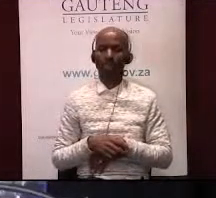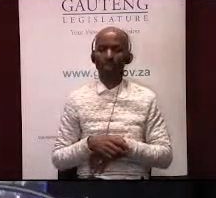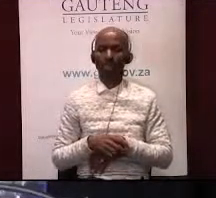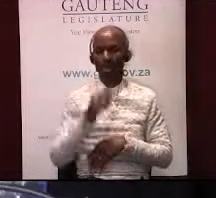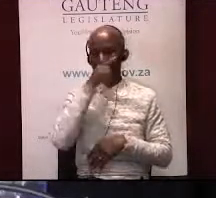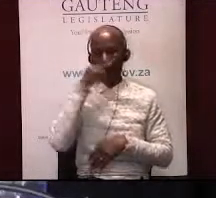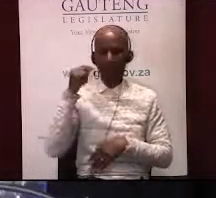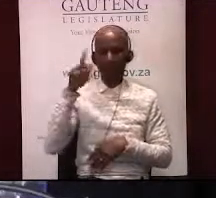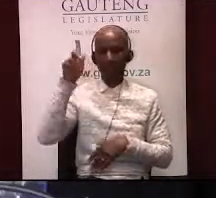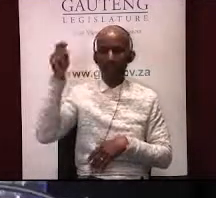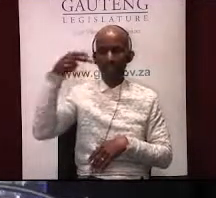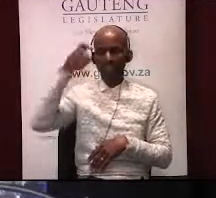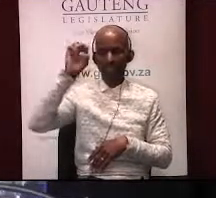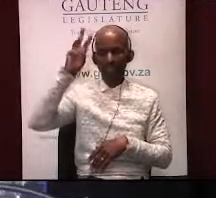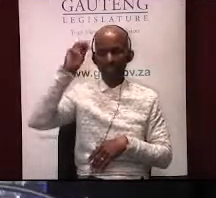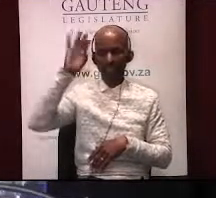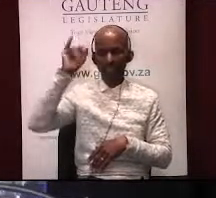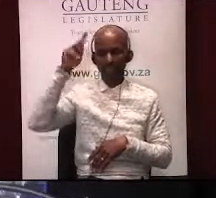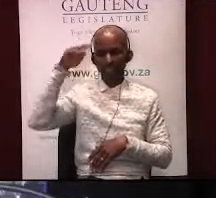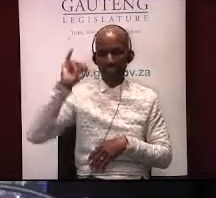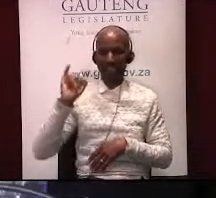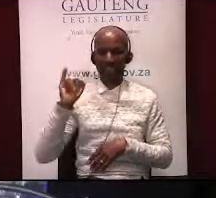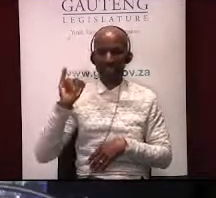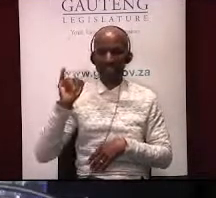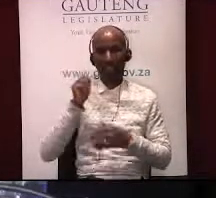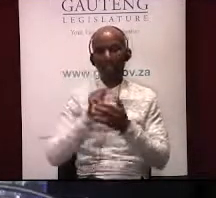Ms. Tembeni Mhlongo,